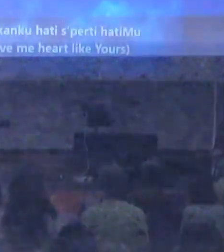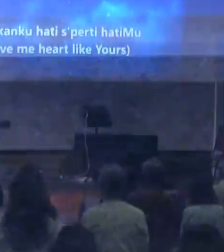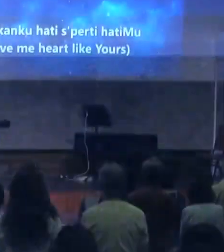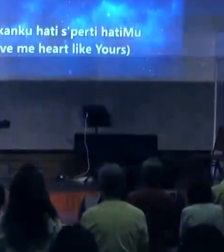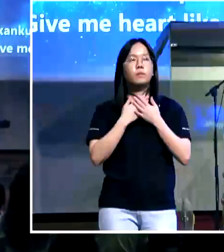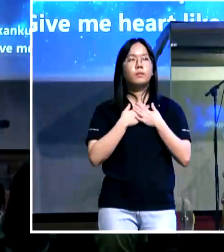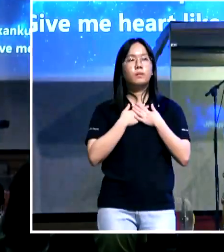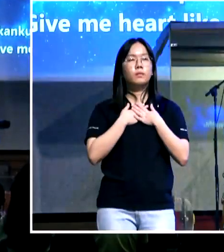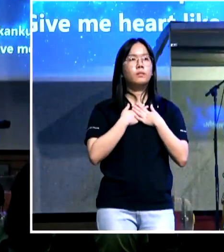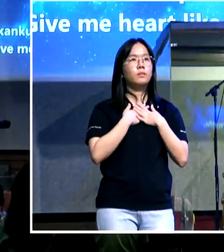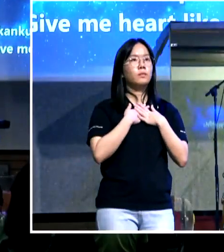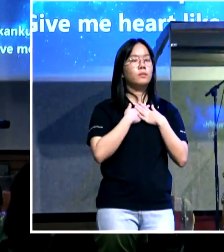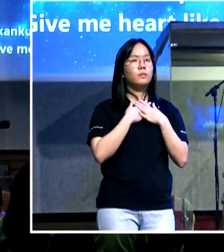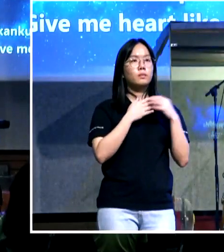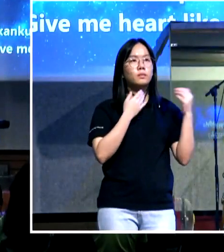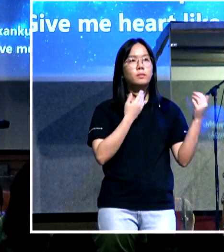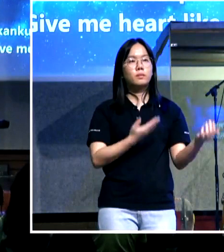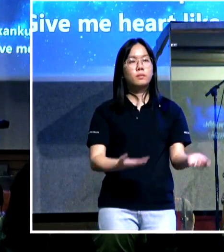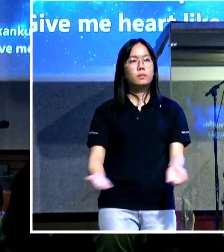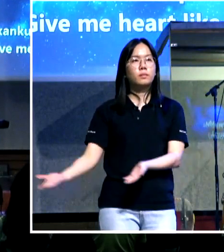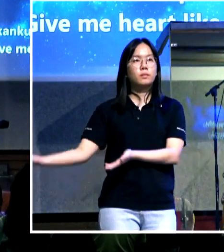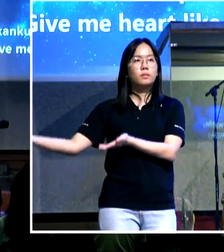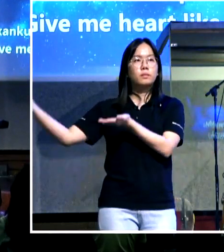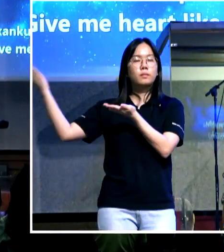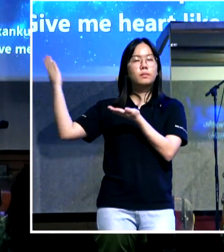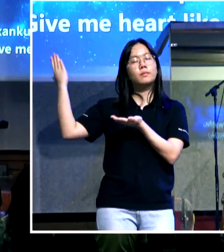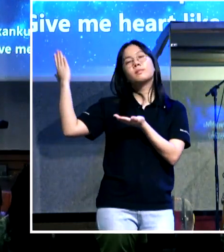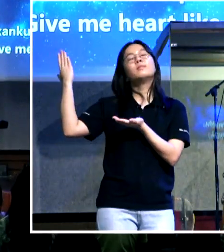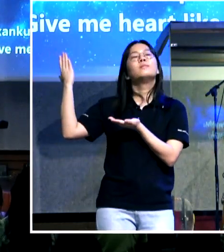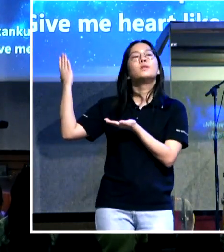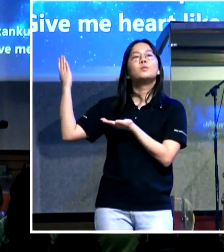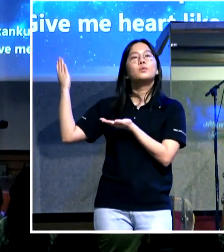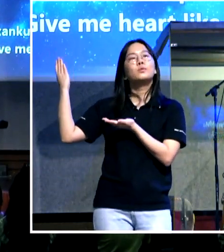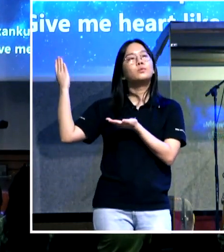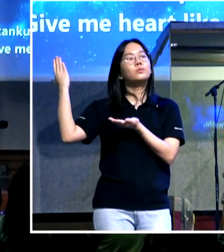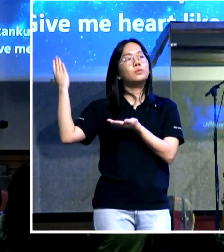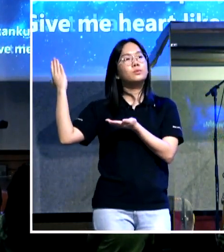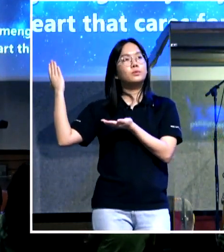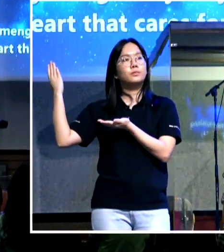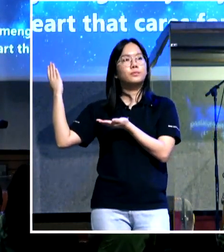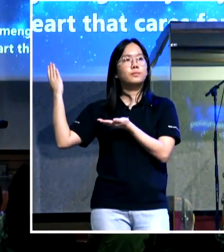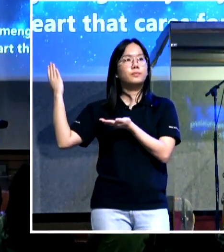Berikan ku hati seperti hatimu.